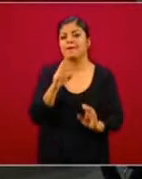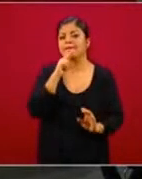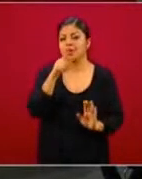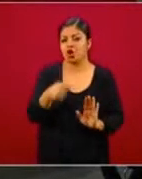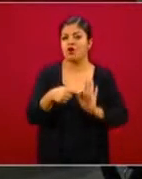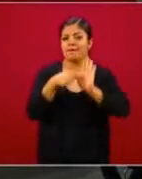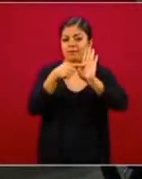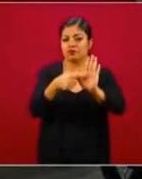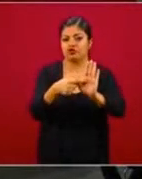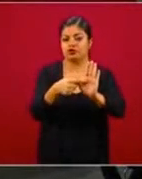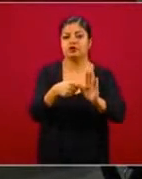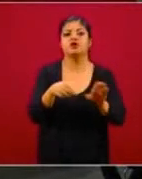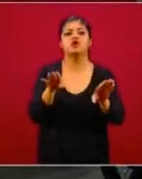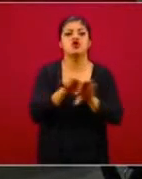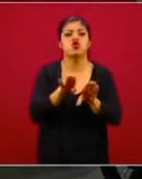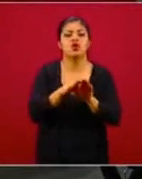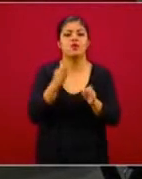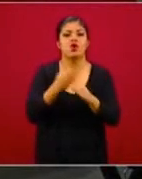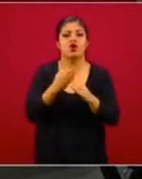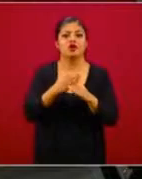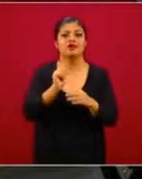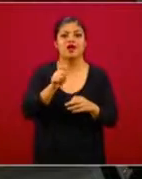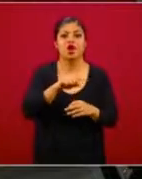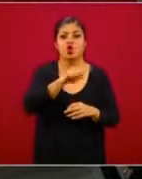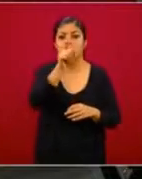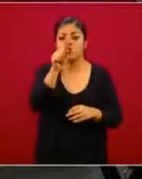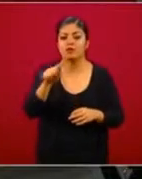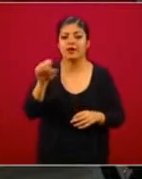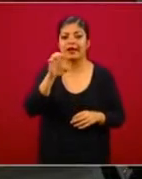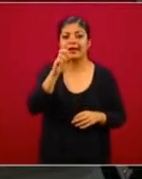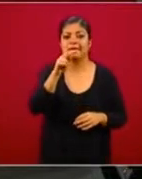provide a brief but substantive